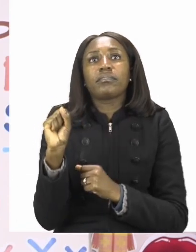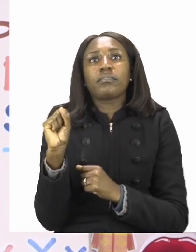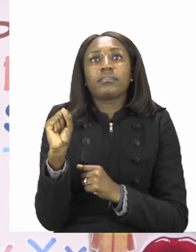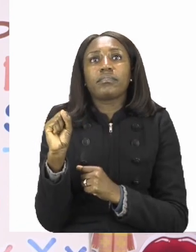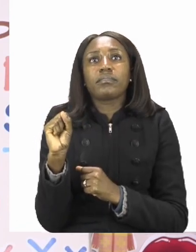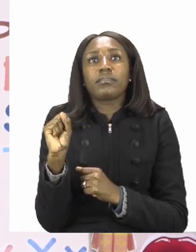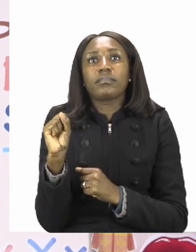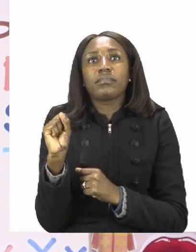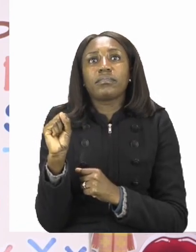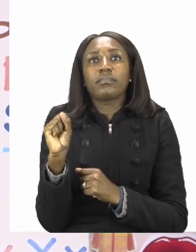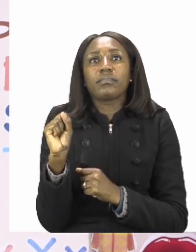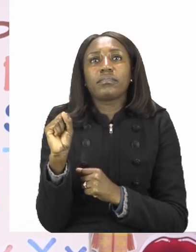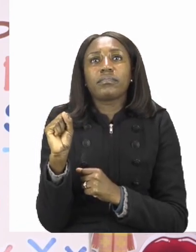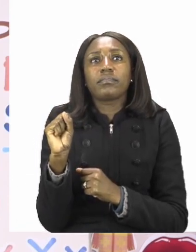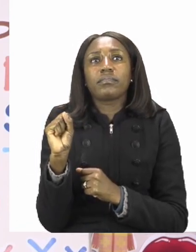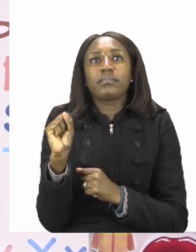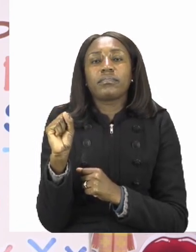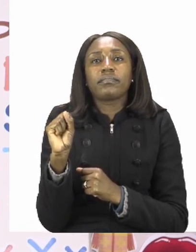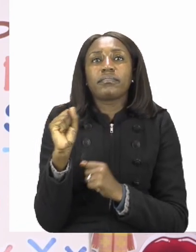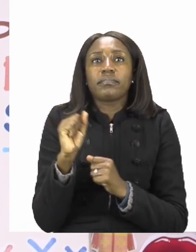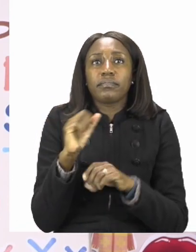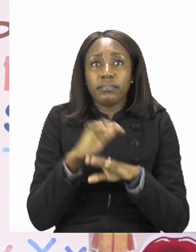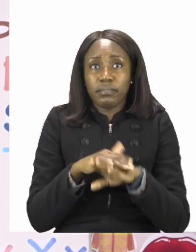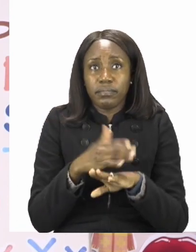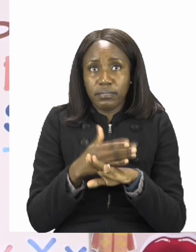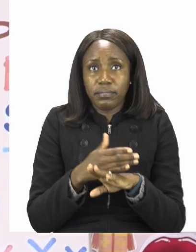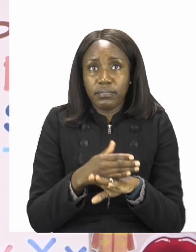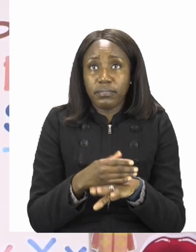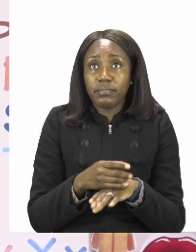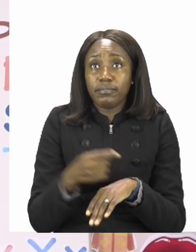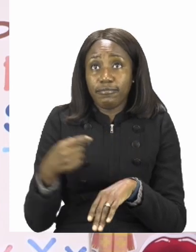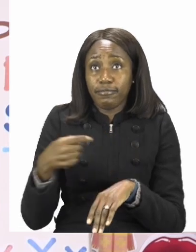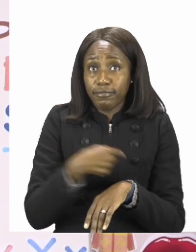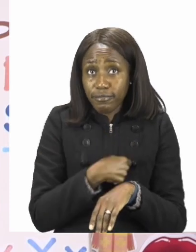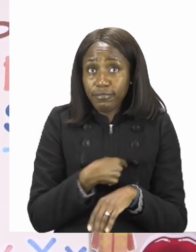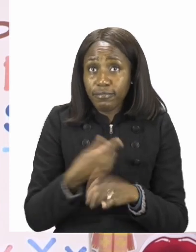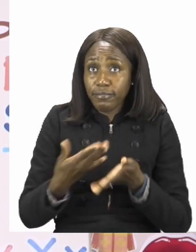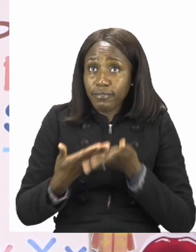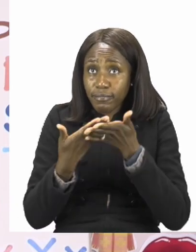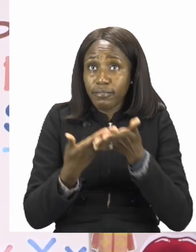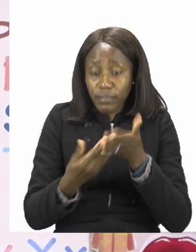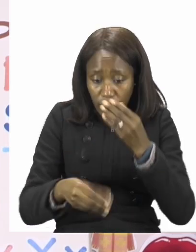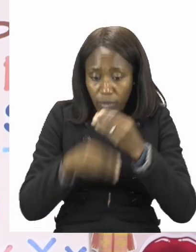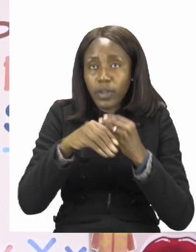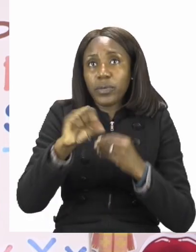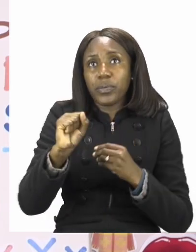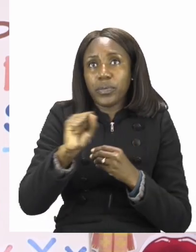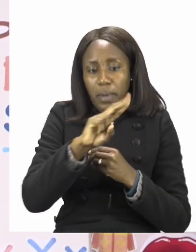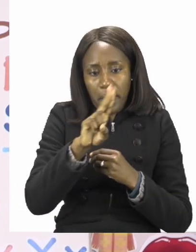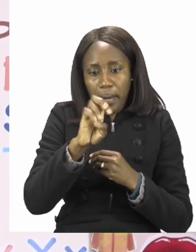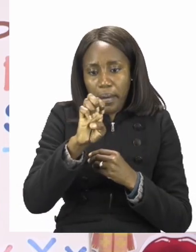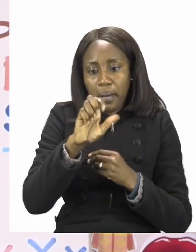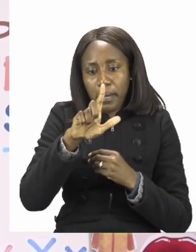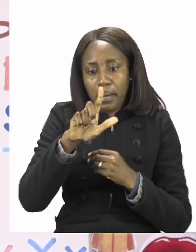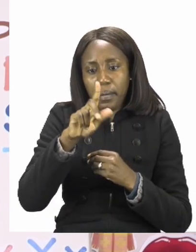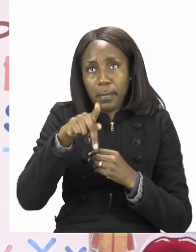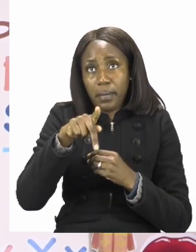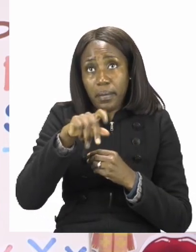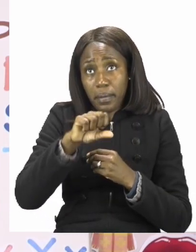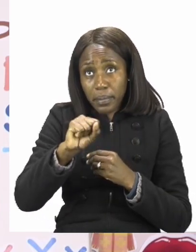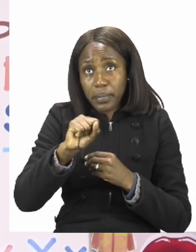the end of the verbs. For example, she helps.